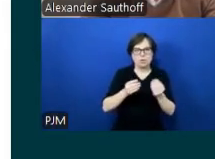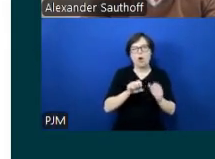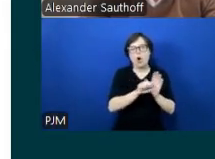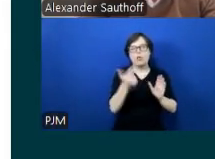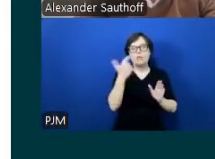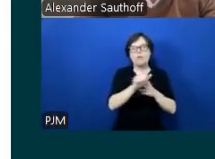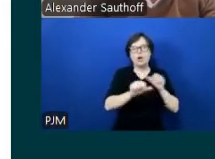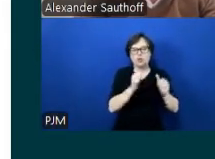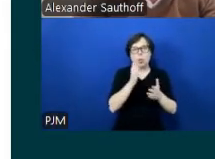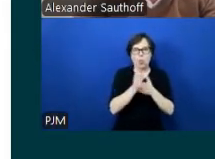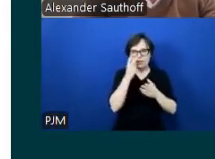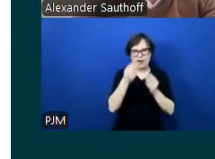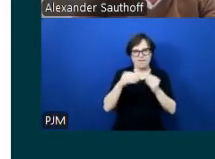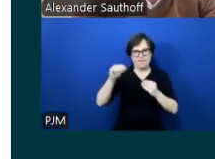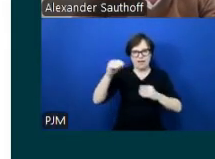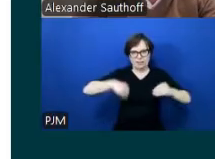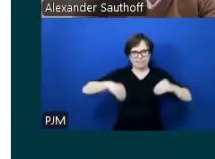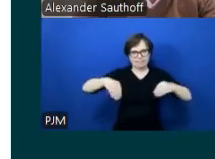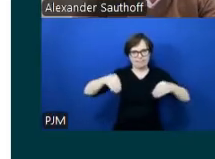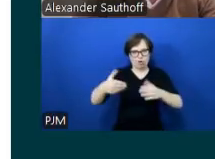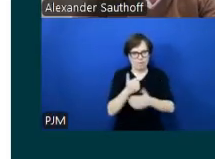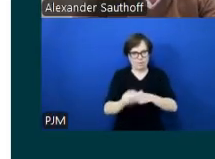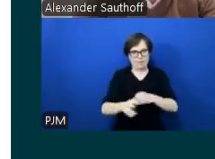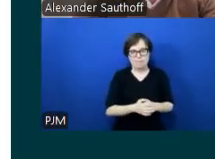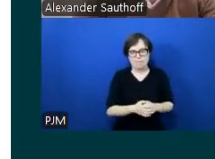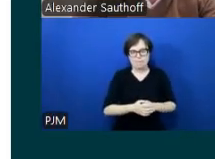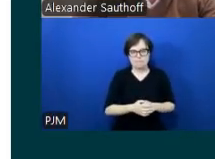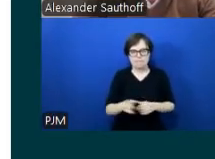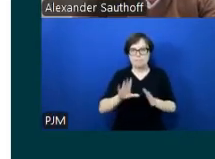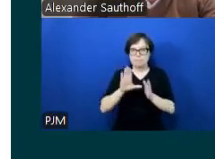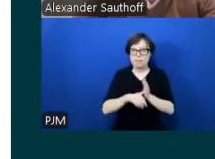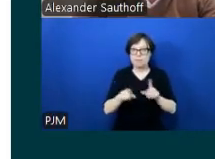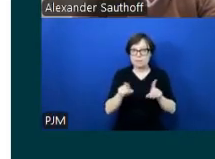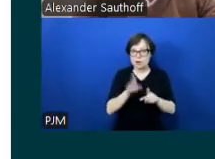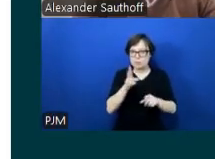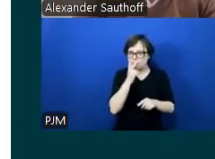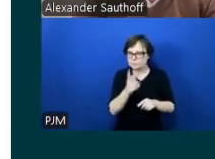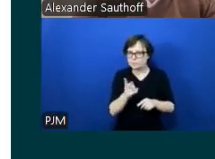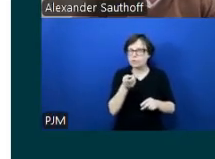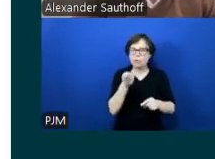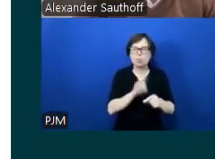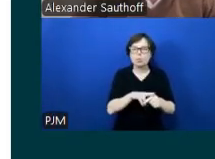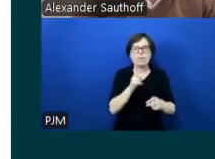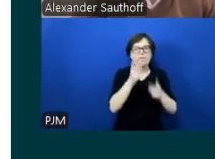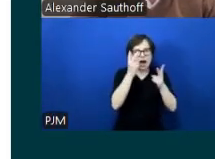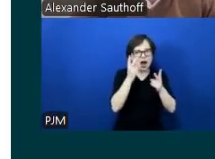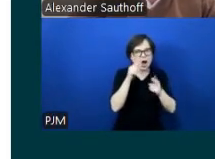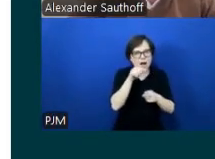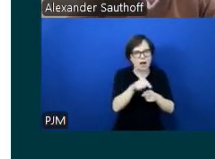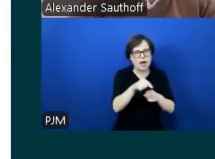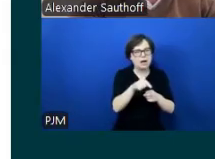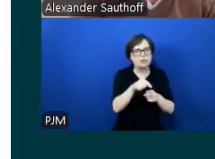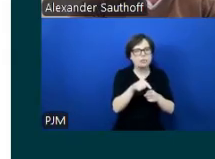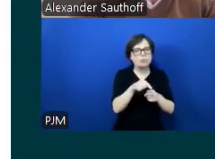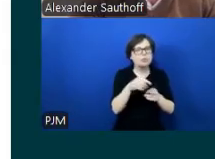So the city has then identified priority actions for all the different neighborhood typologies.